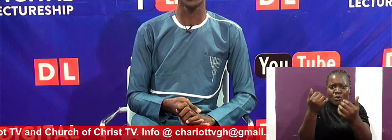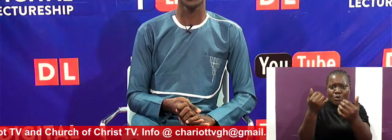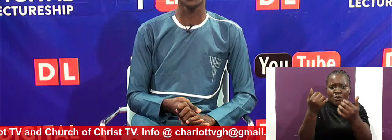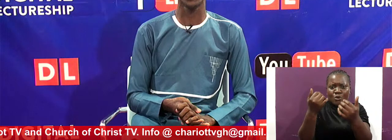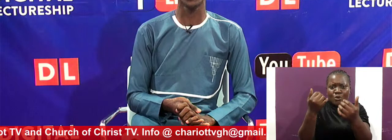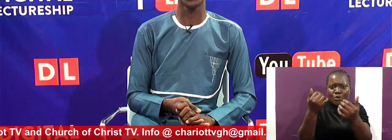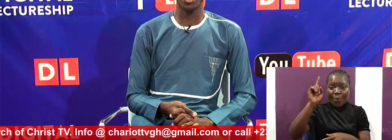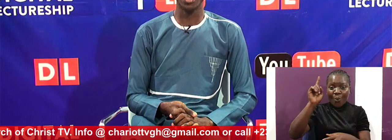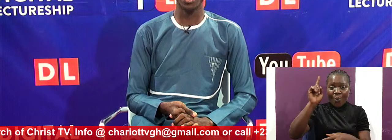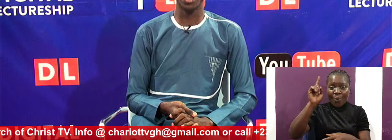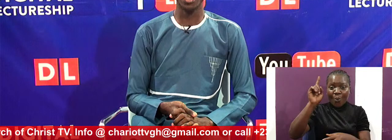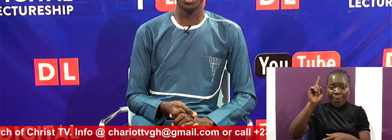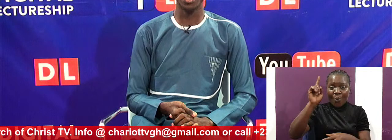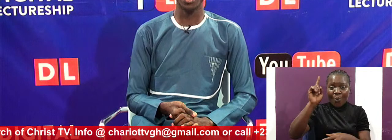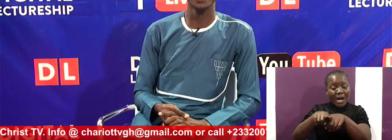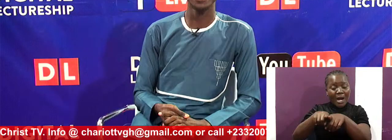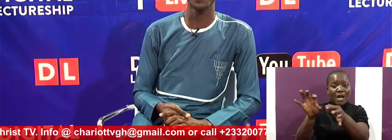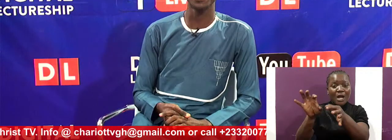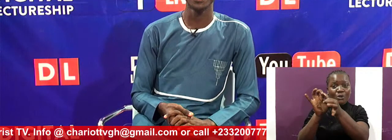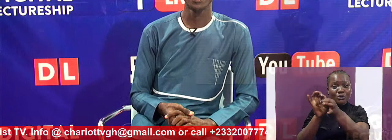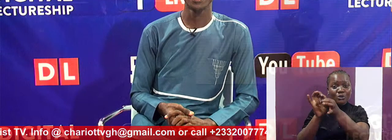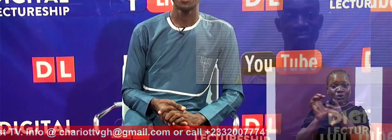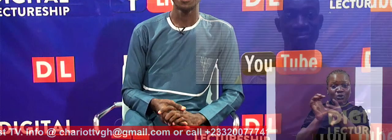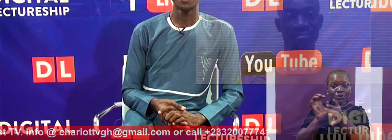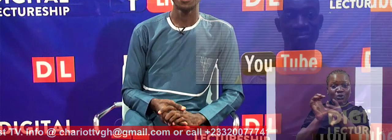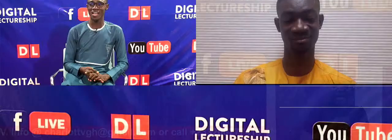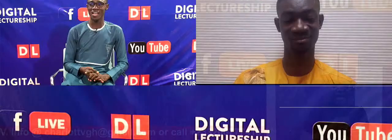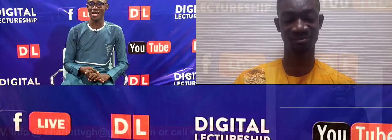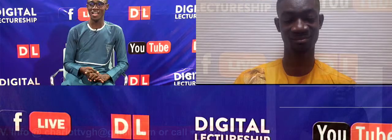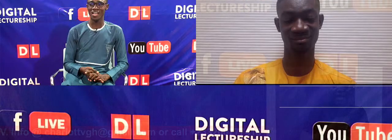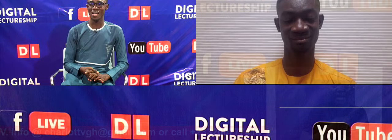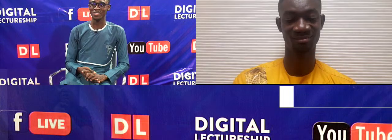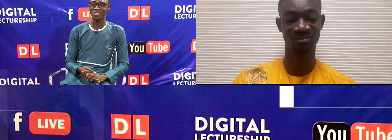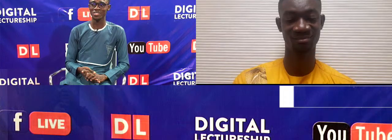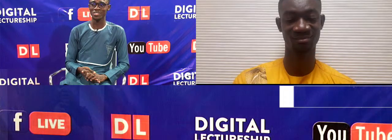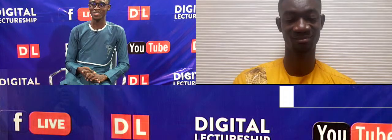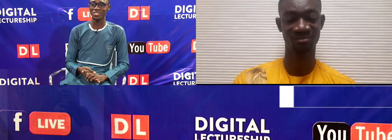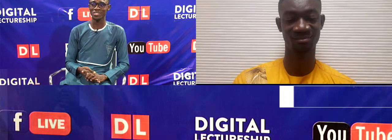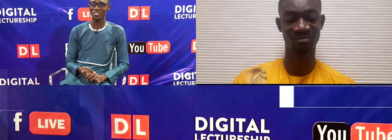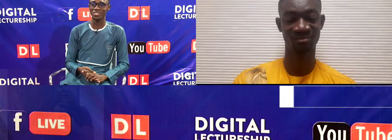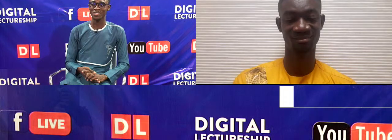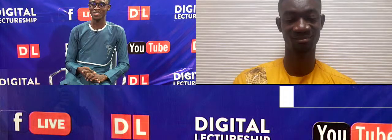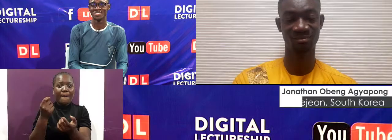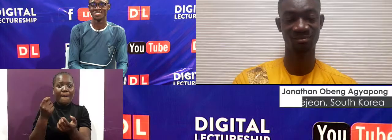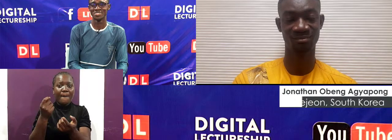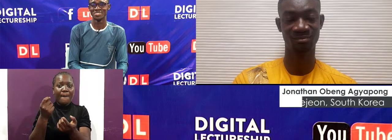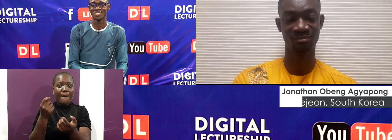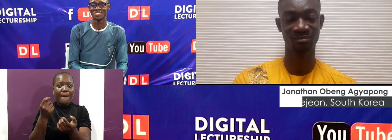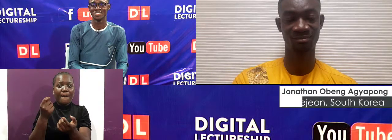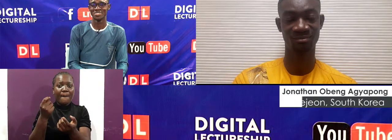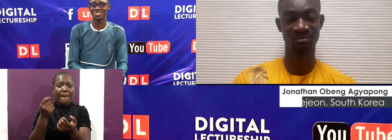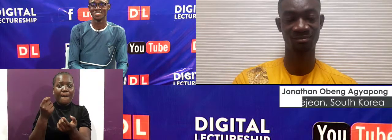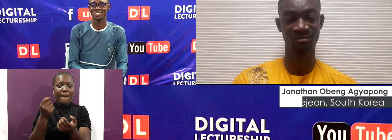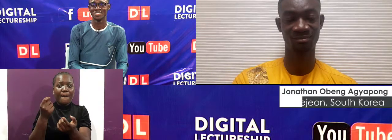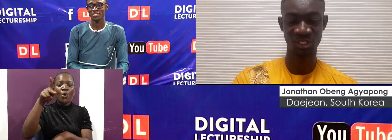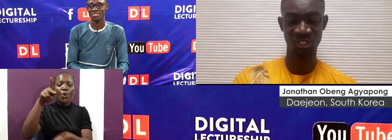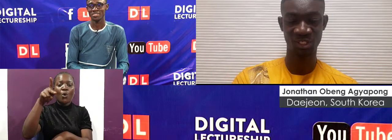Korea. Brother Jonathan, if you can hear me, please, can you say something to our audience?